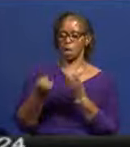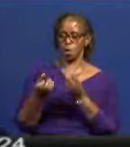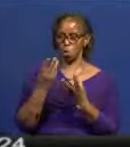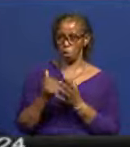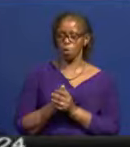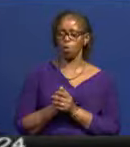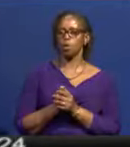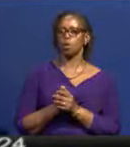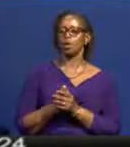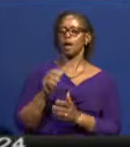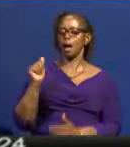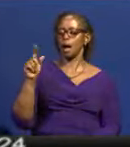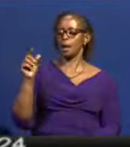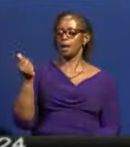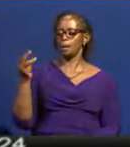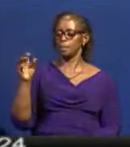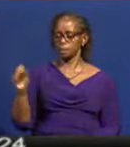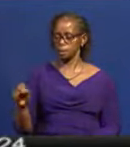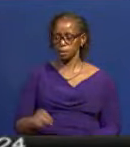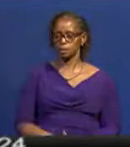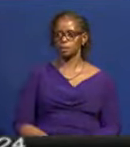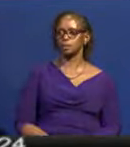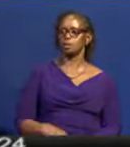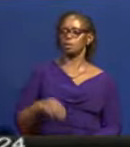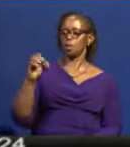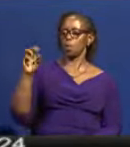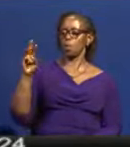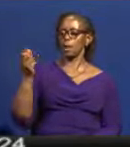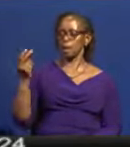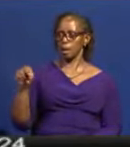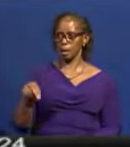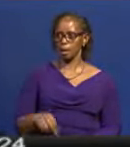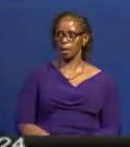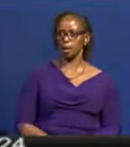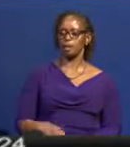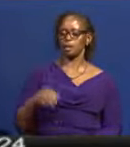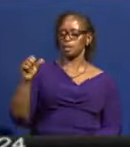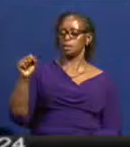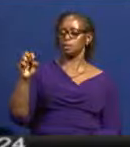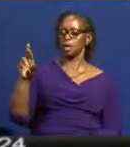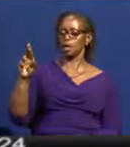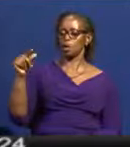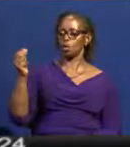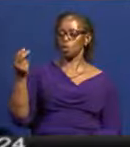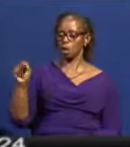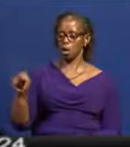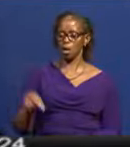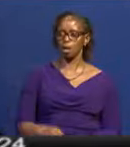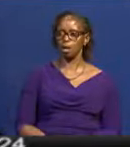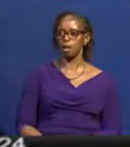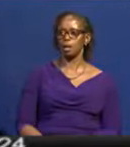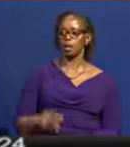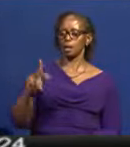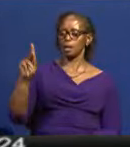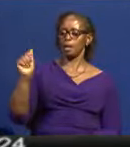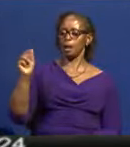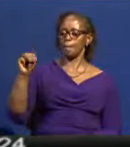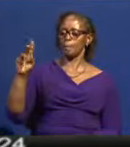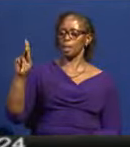Adams Kipsanai, Kagogo Bowen, Jematia Sergon, William